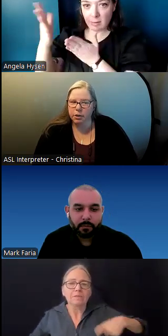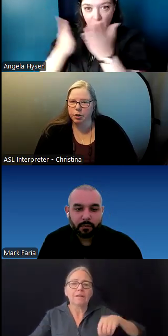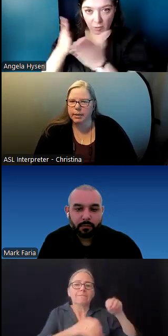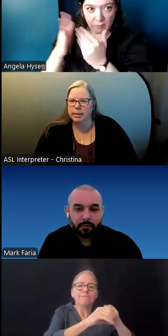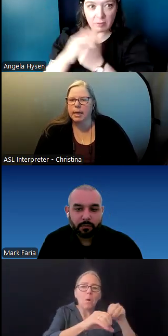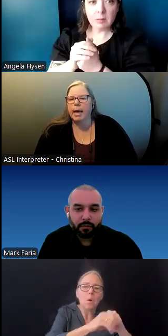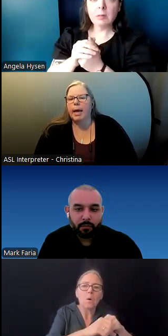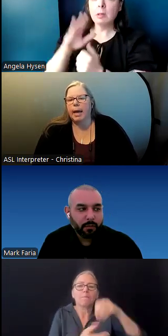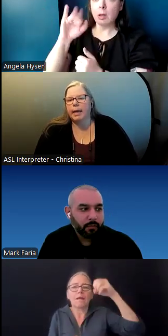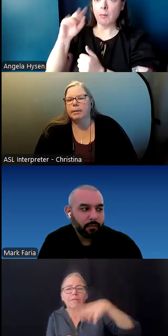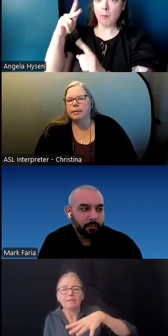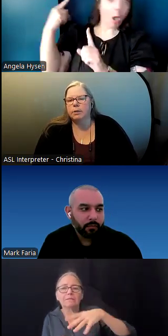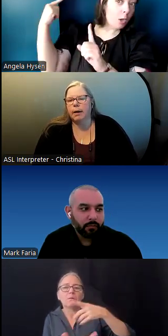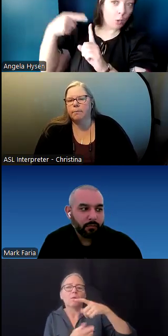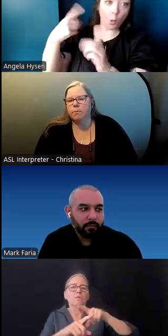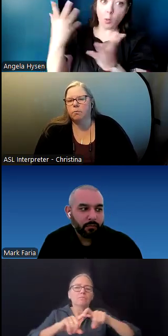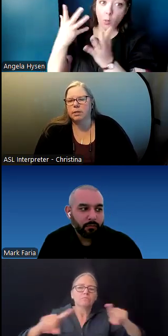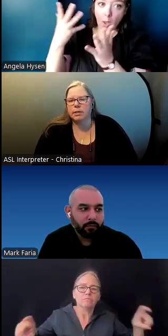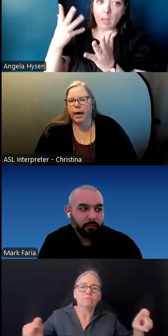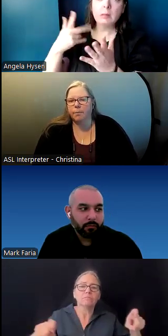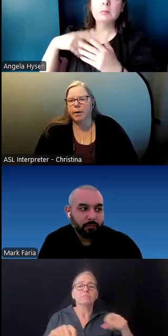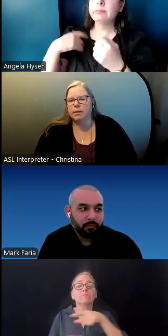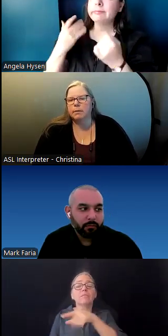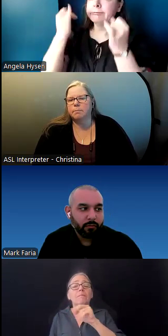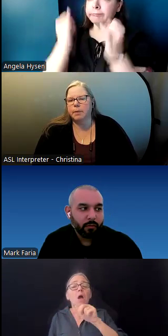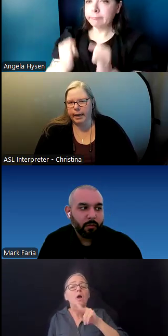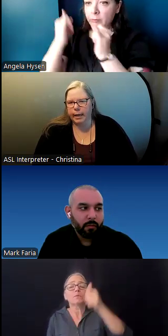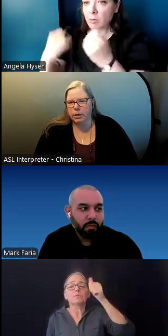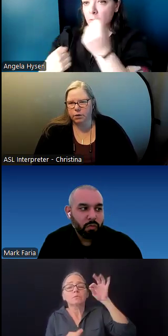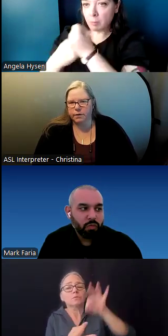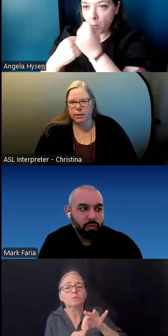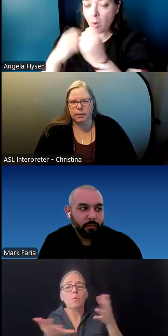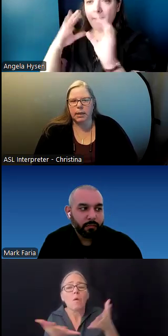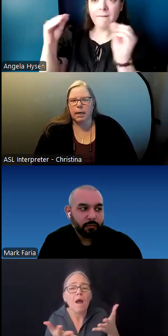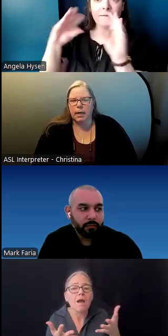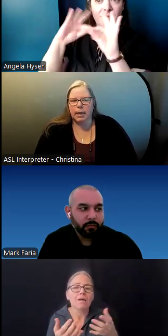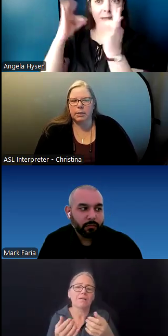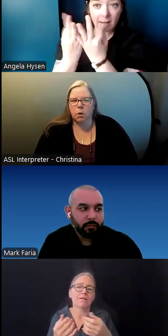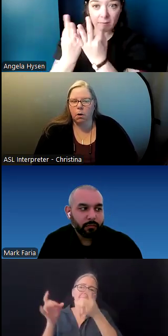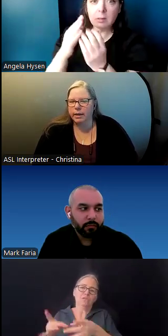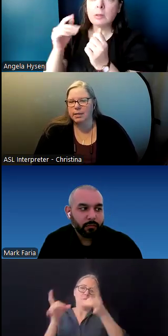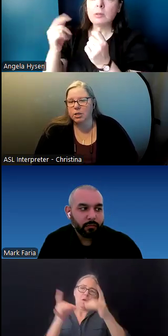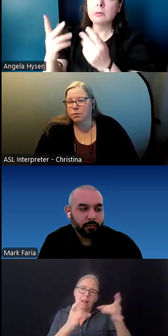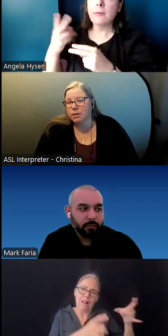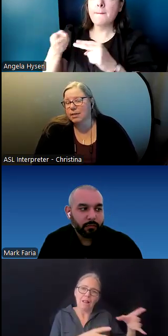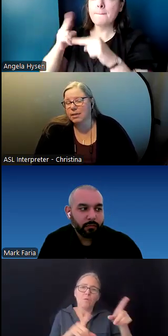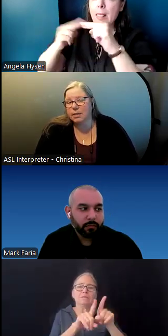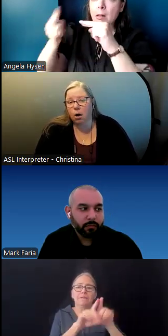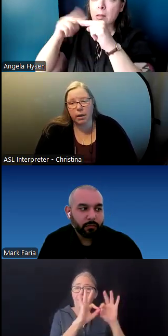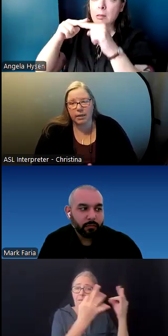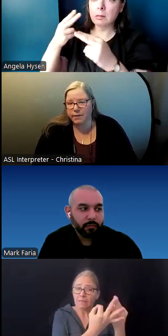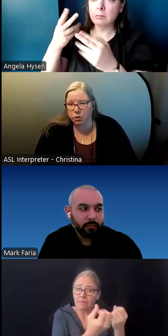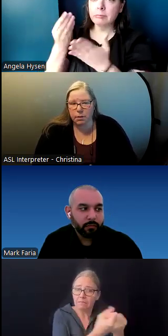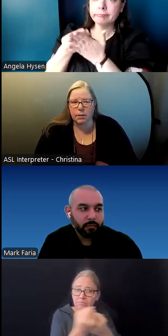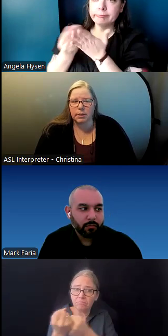health insurance and retirement planning services. His goal is to assist